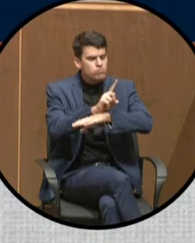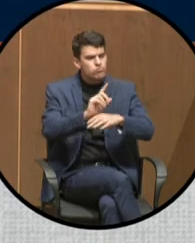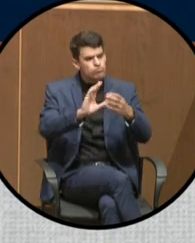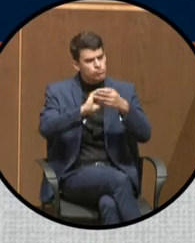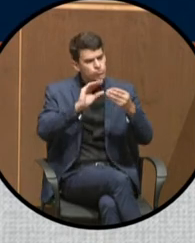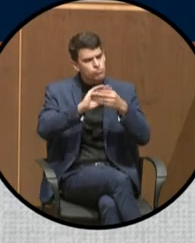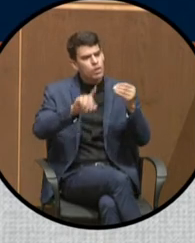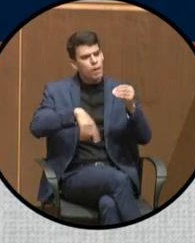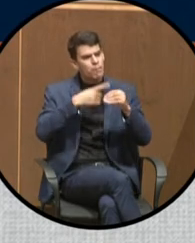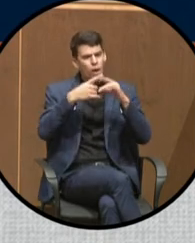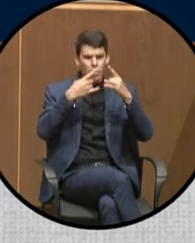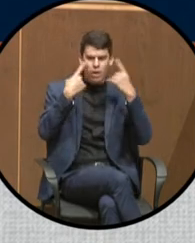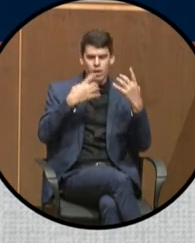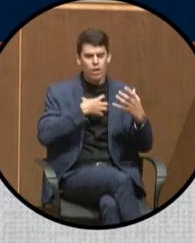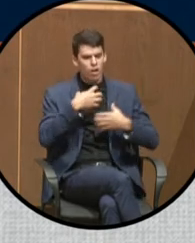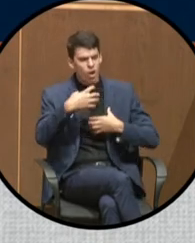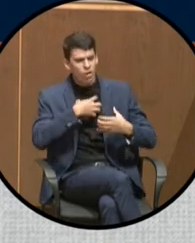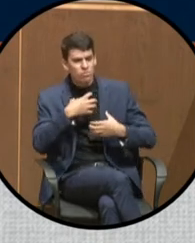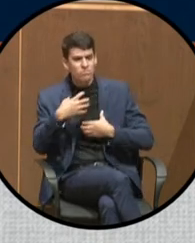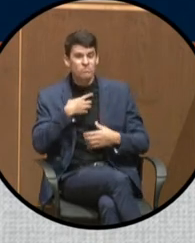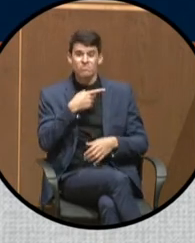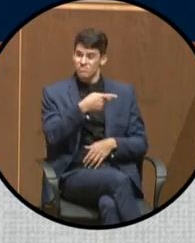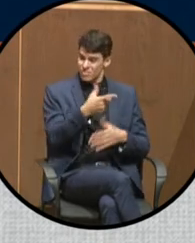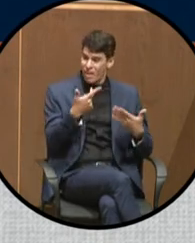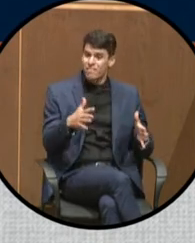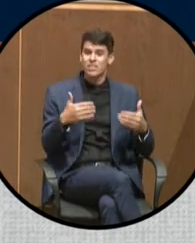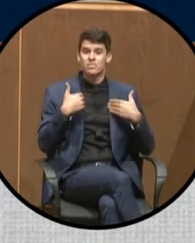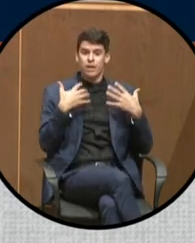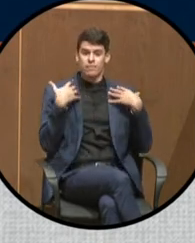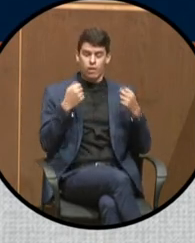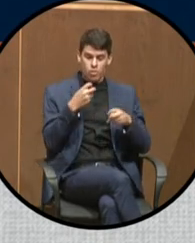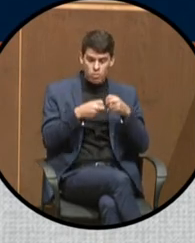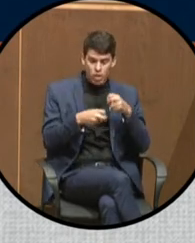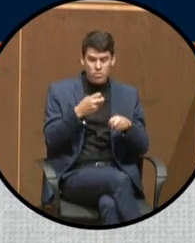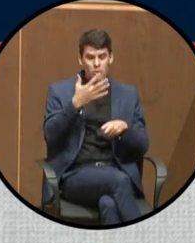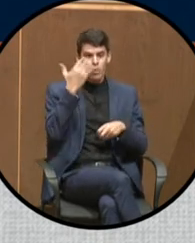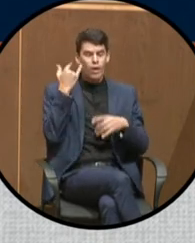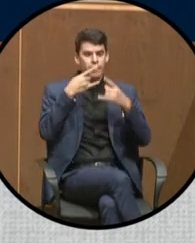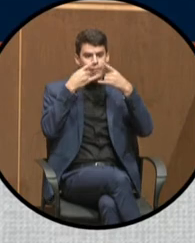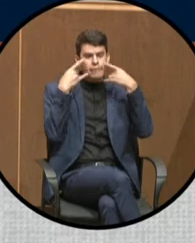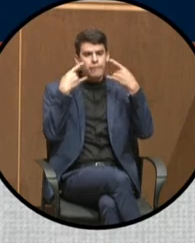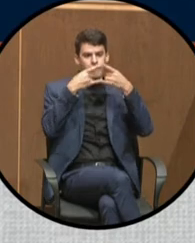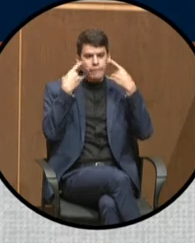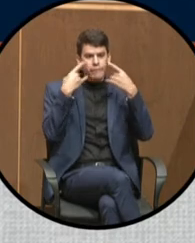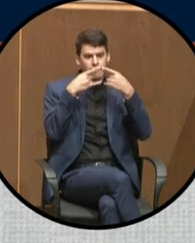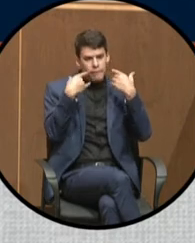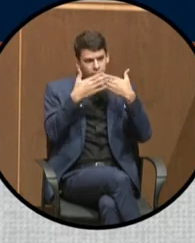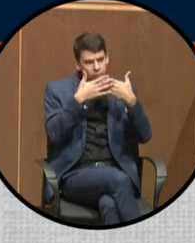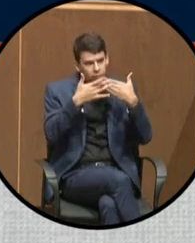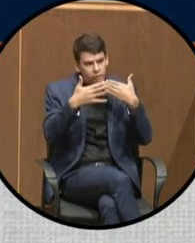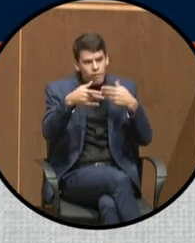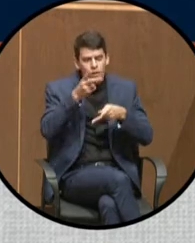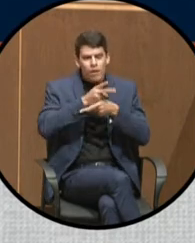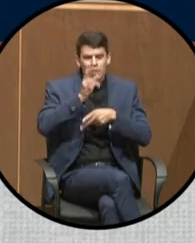mask. Students have suffered major health problems because of these endless mask mandates. Students have